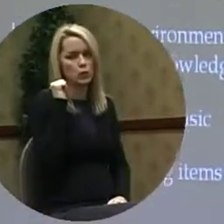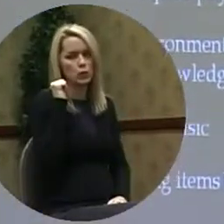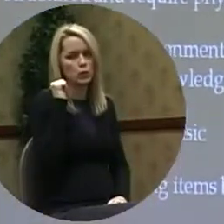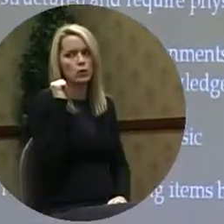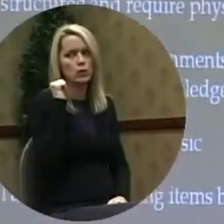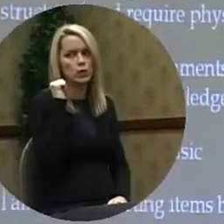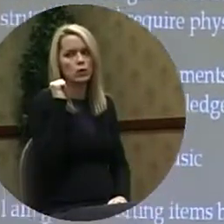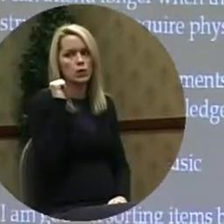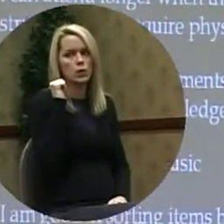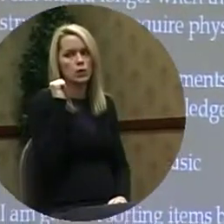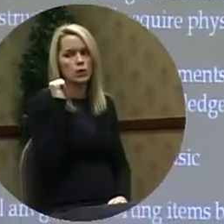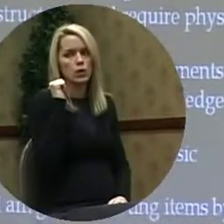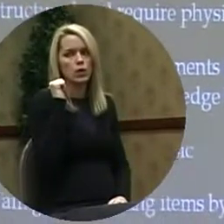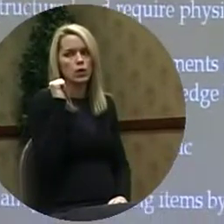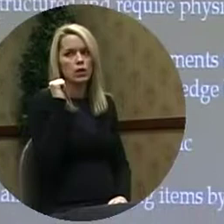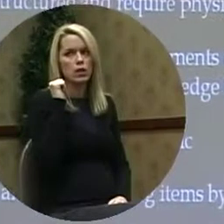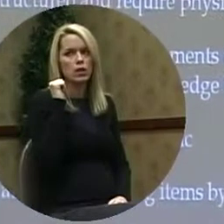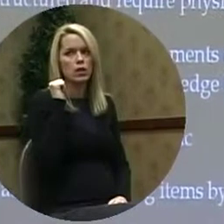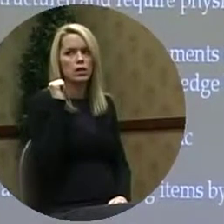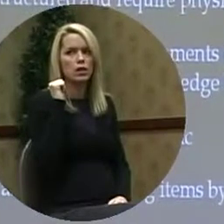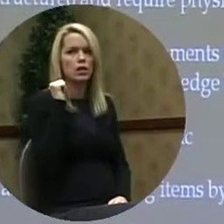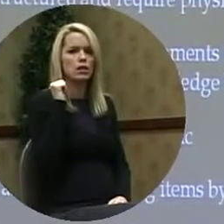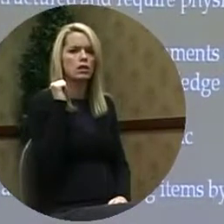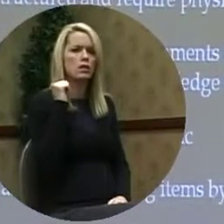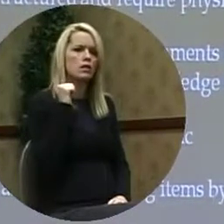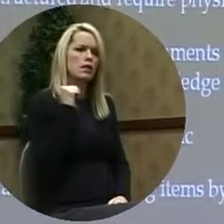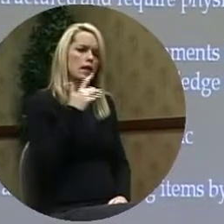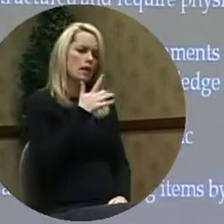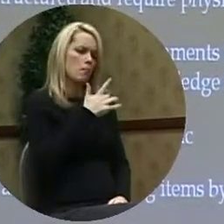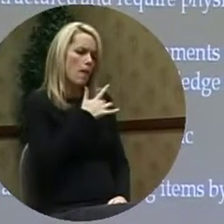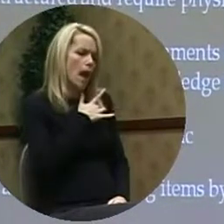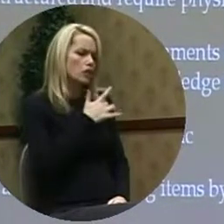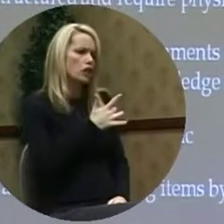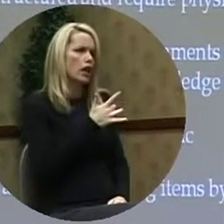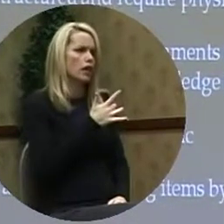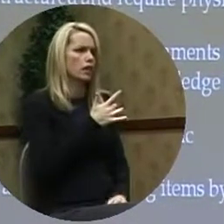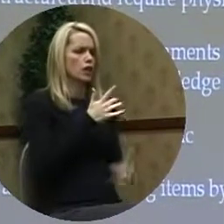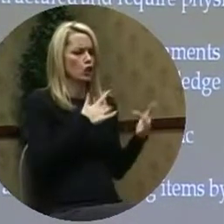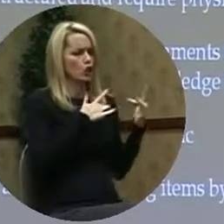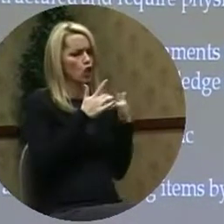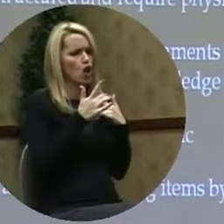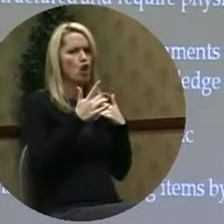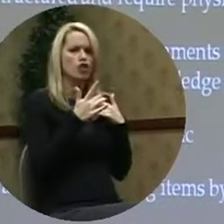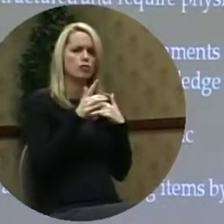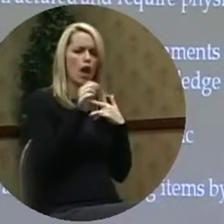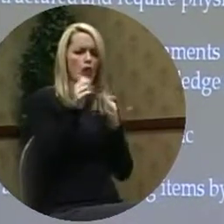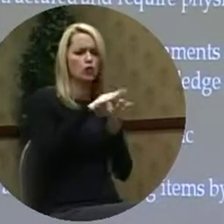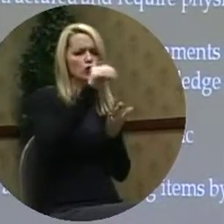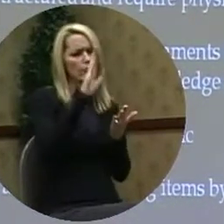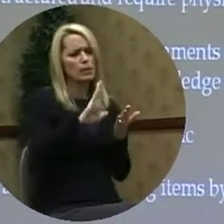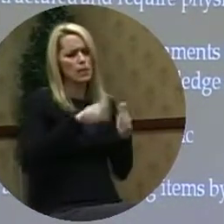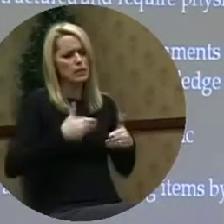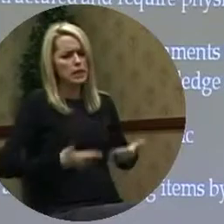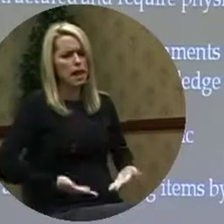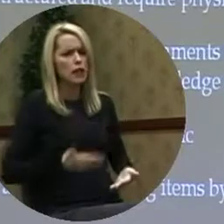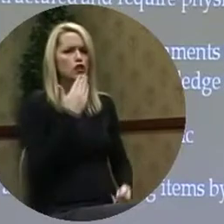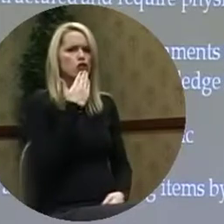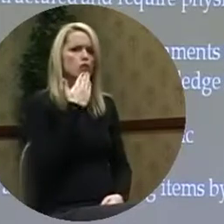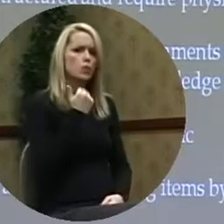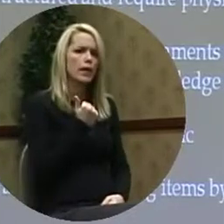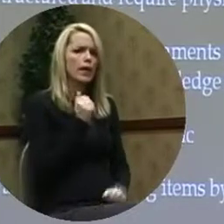And she is very compassionate. She worries when students are upset. She's a sweet child, can